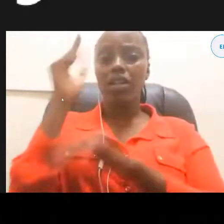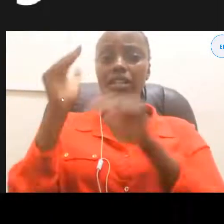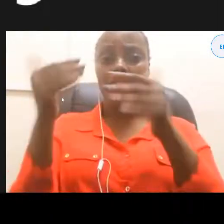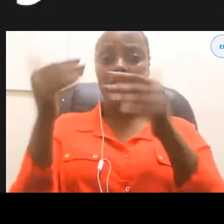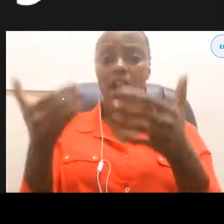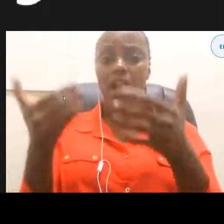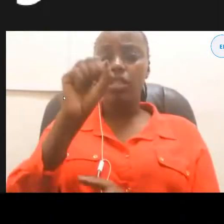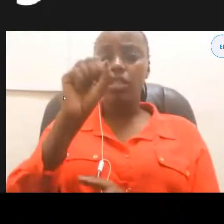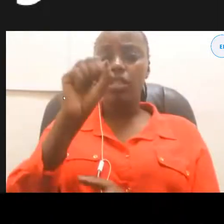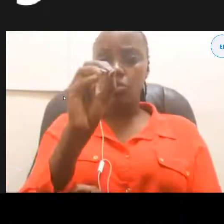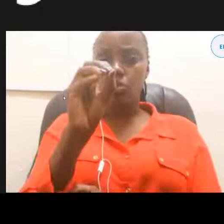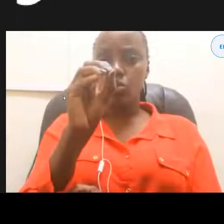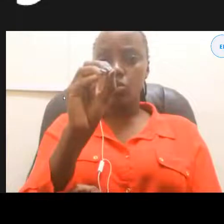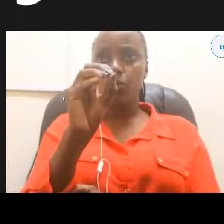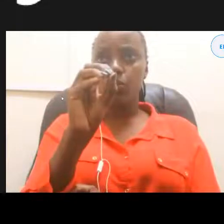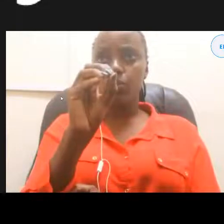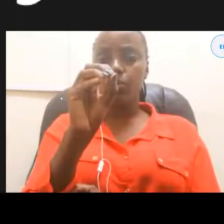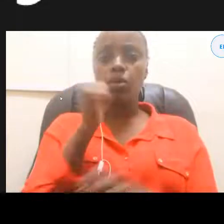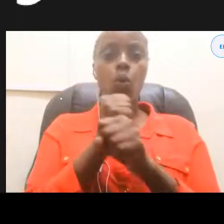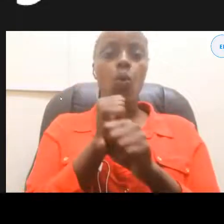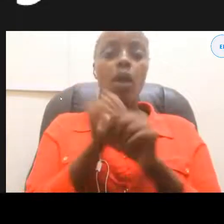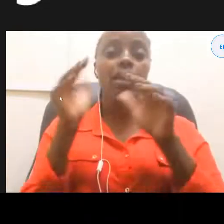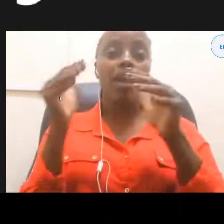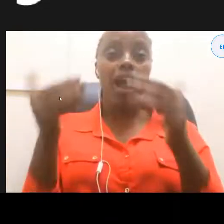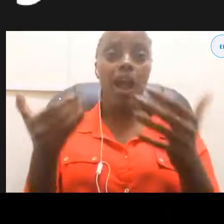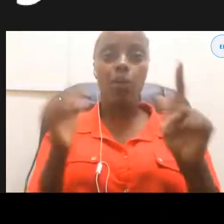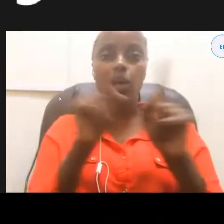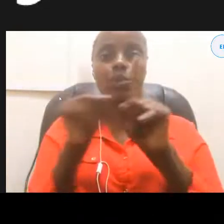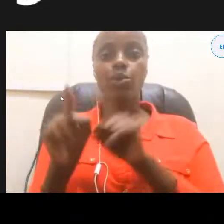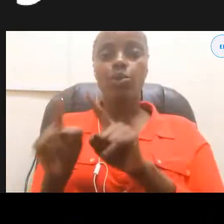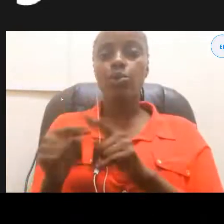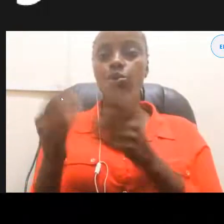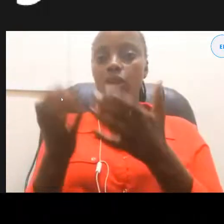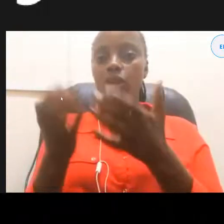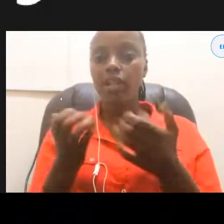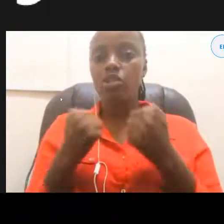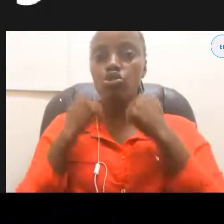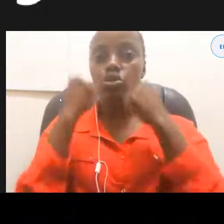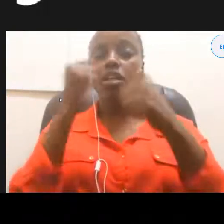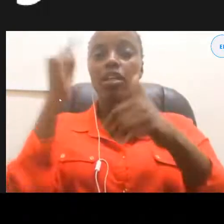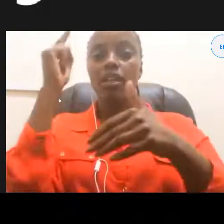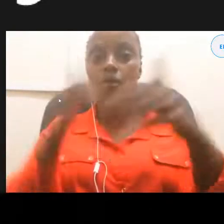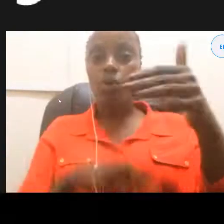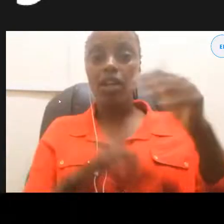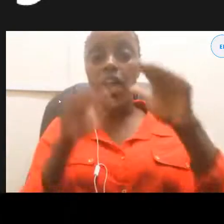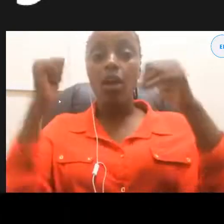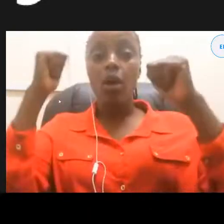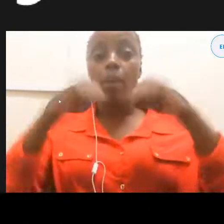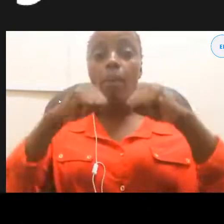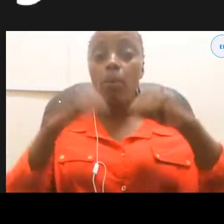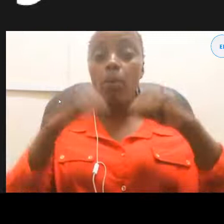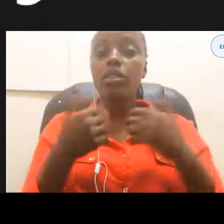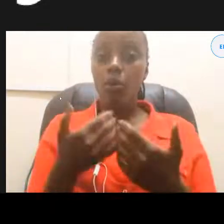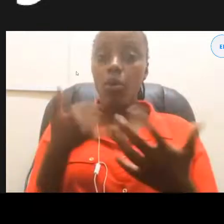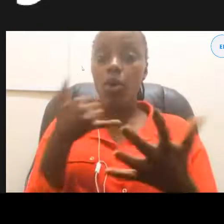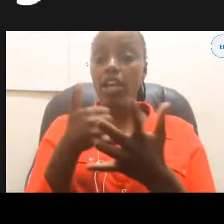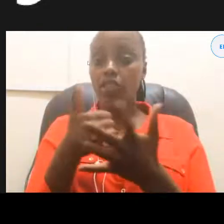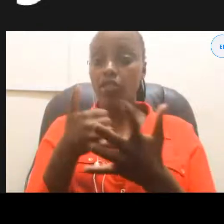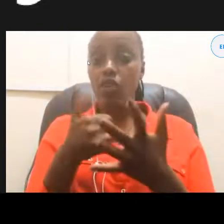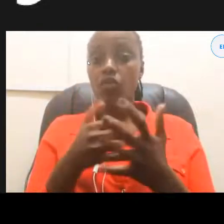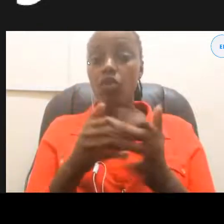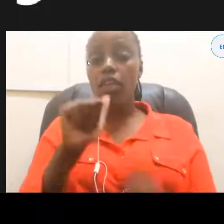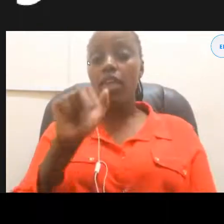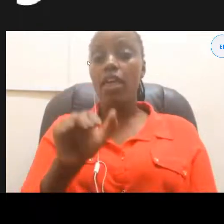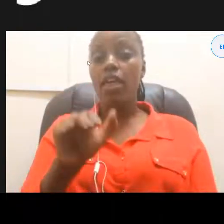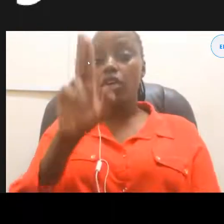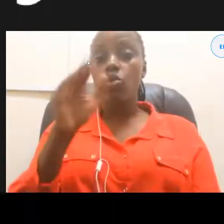CSOs are working, and what needs to be strengthened, and how we can better engage with the AU